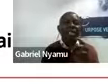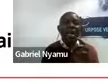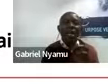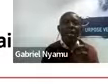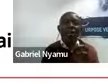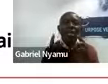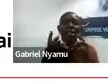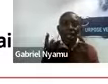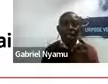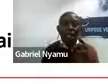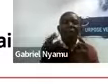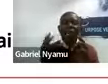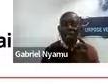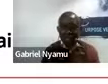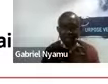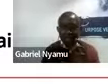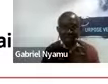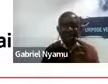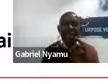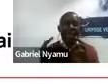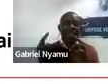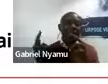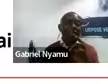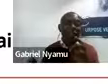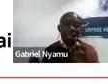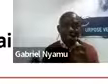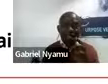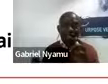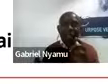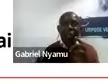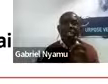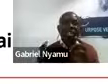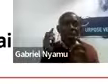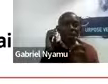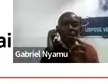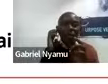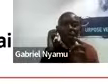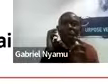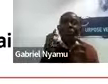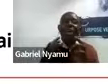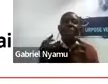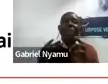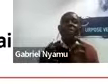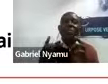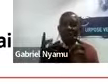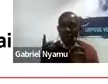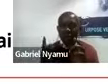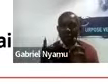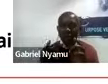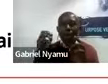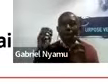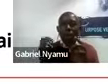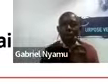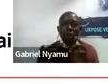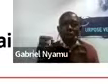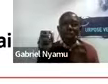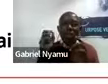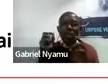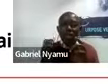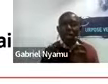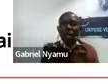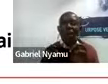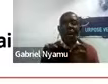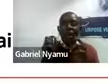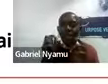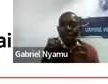went and studied and we are skilled and we are good at it. Then there's the vocation, which is actually what we can be paid for. Most of us